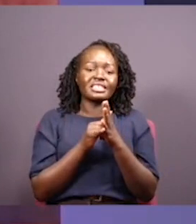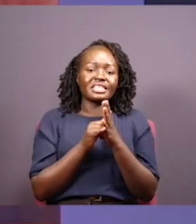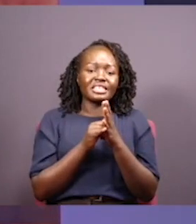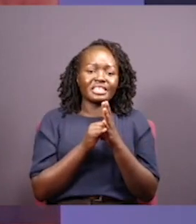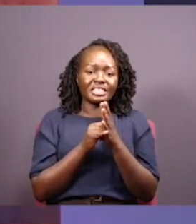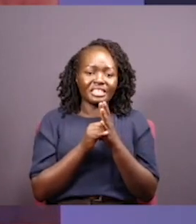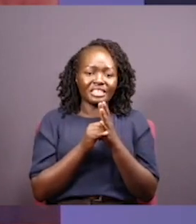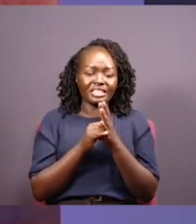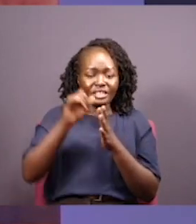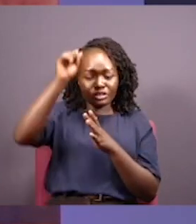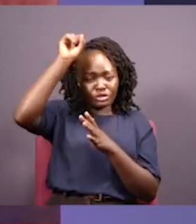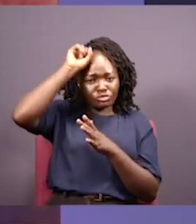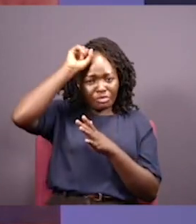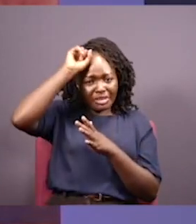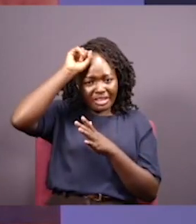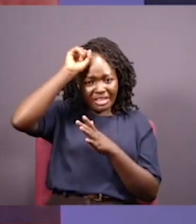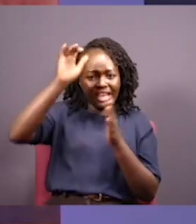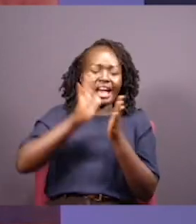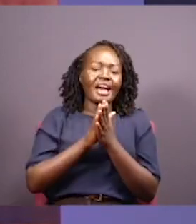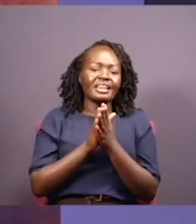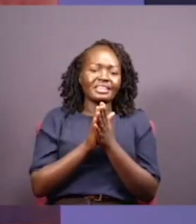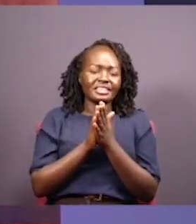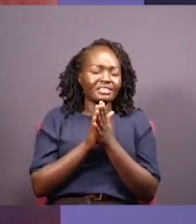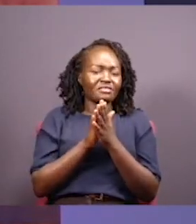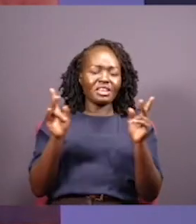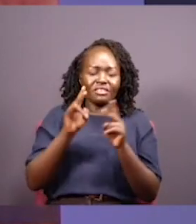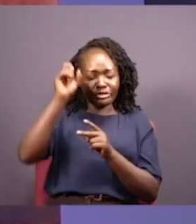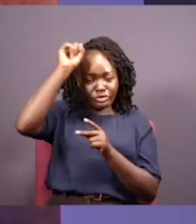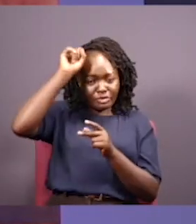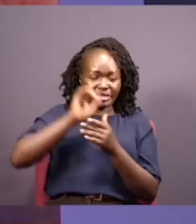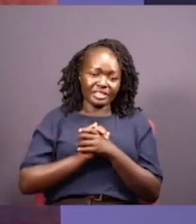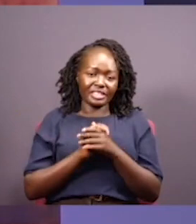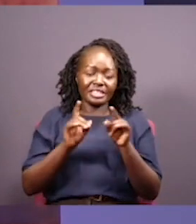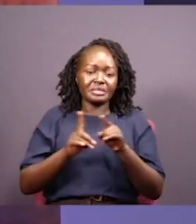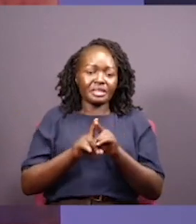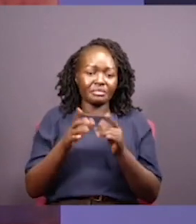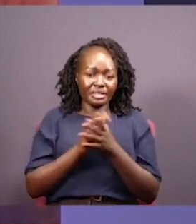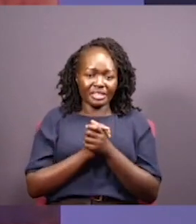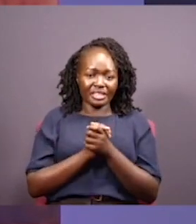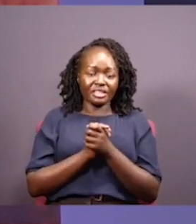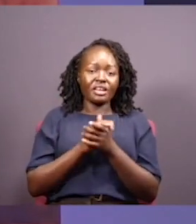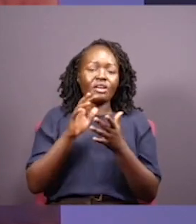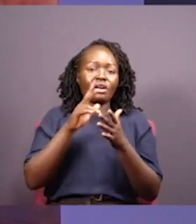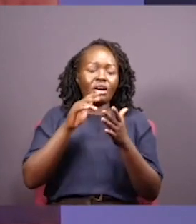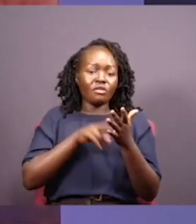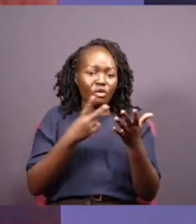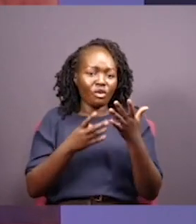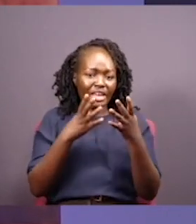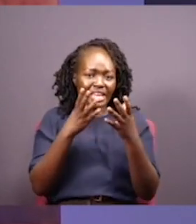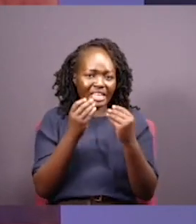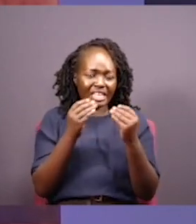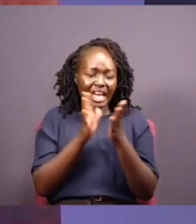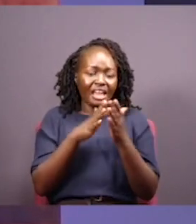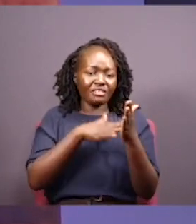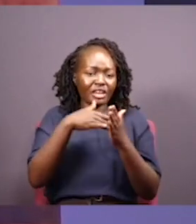stupid, and they are gullible. Further says that they stampede easily and they are vulnerable to mob